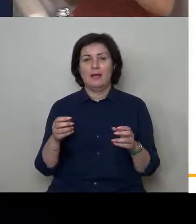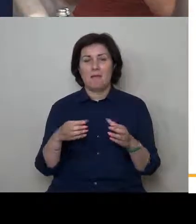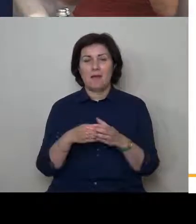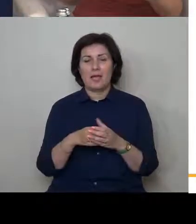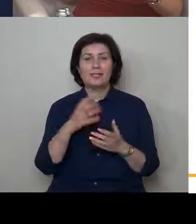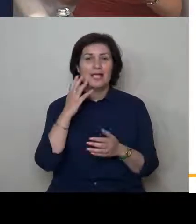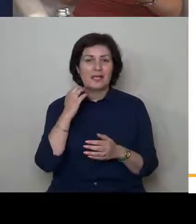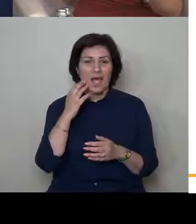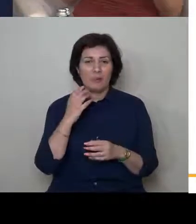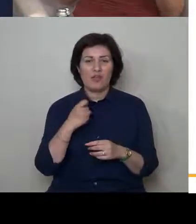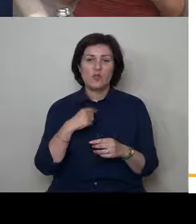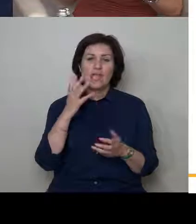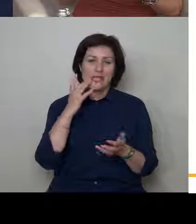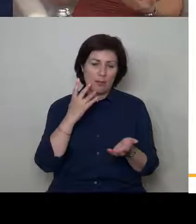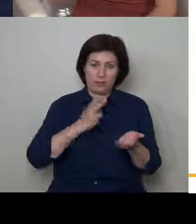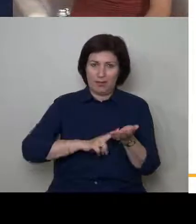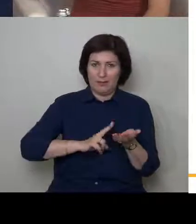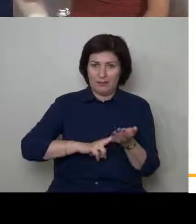parcel,